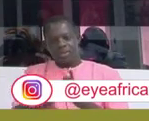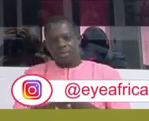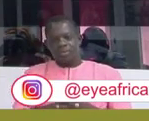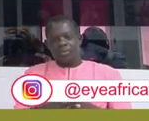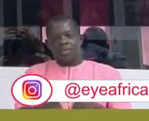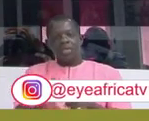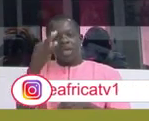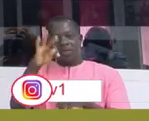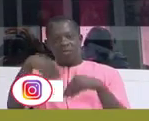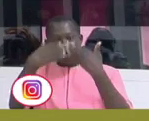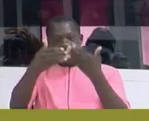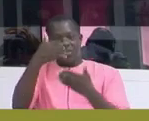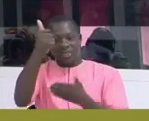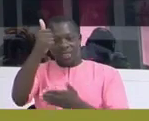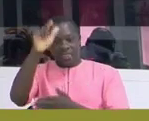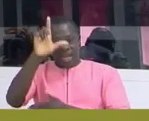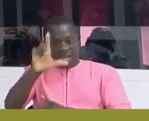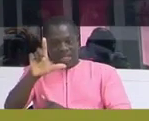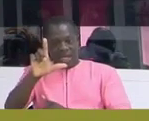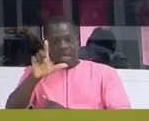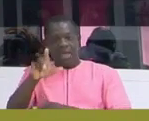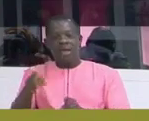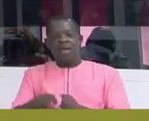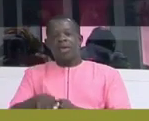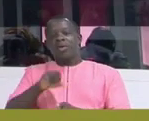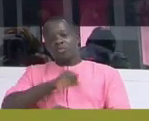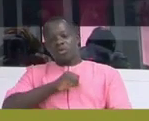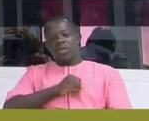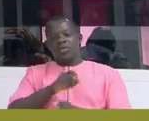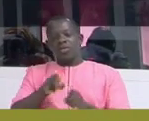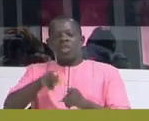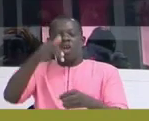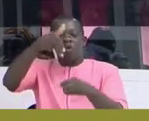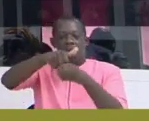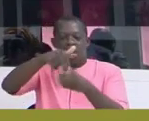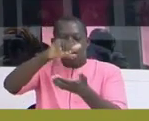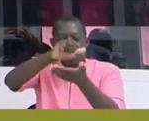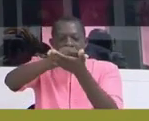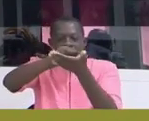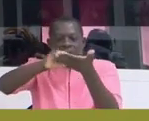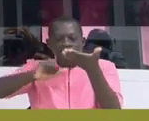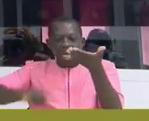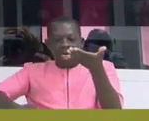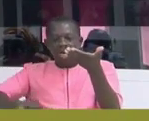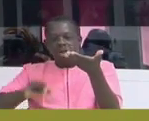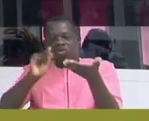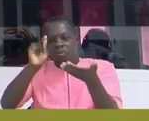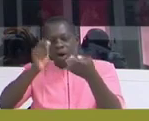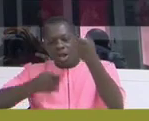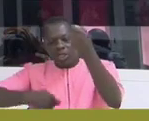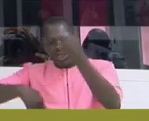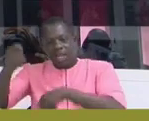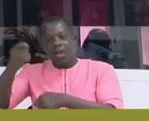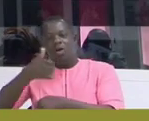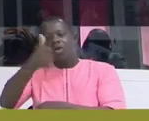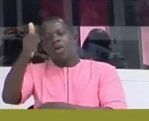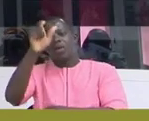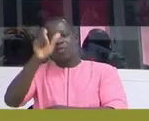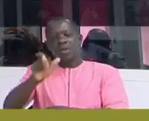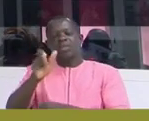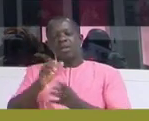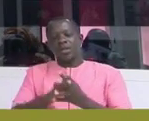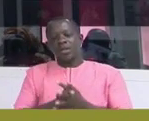a bandit, if he gives him 60 lit, he will steal some